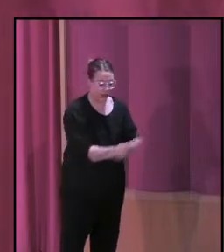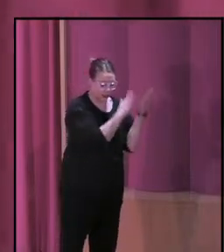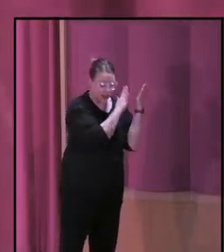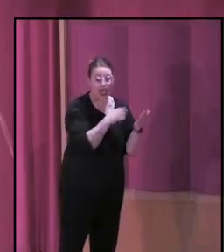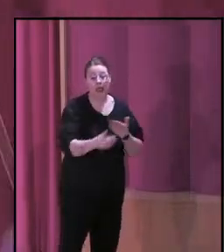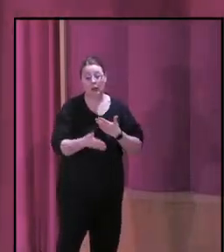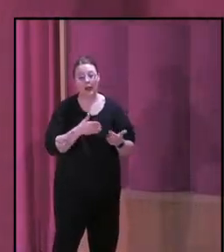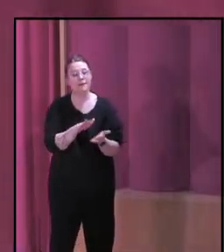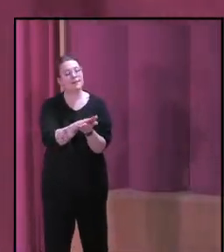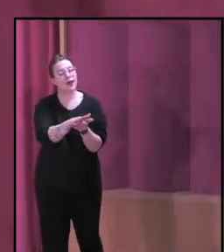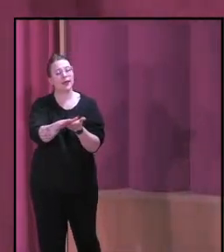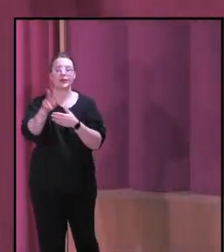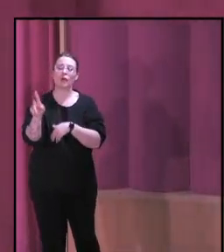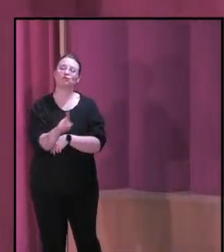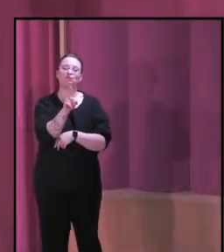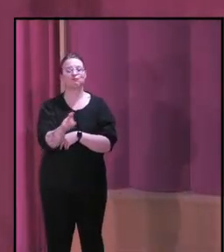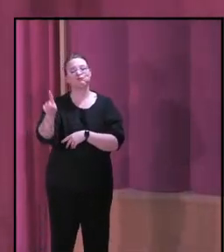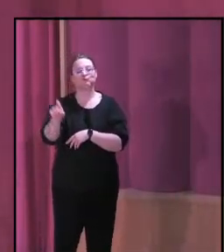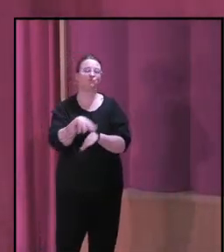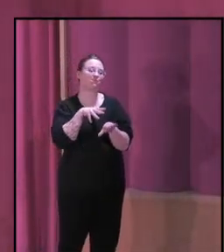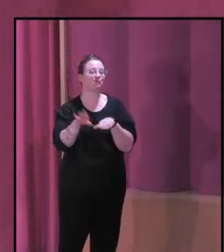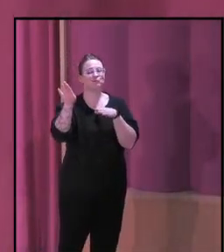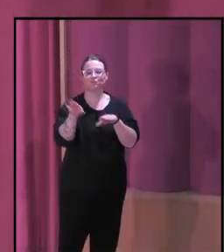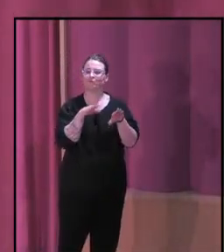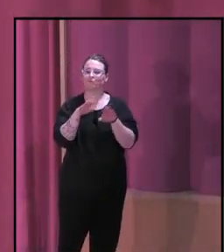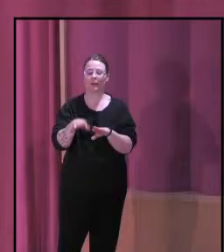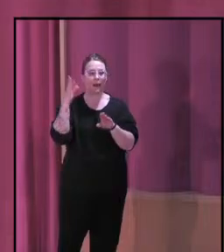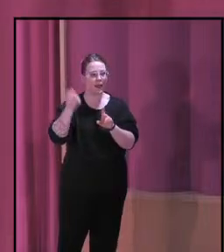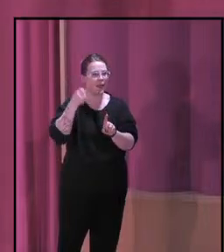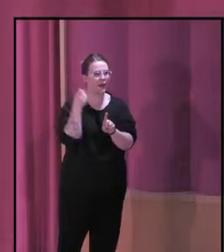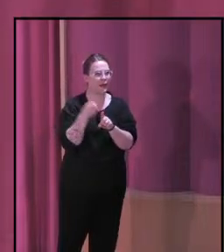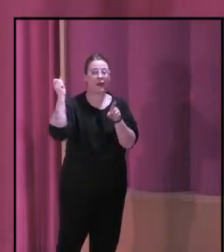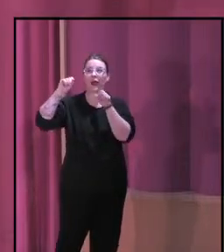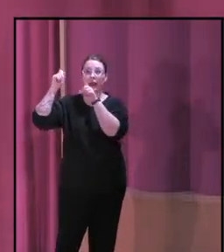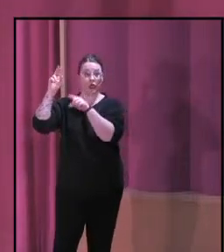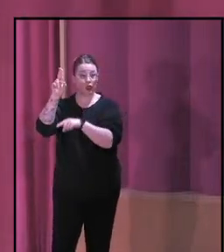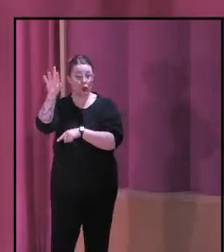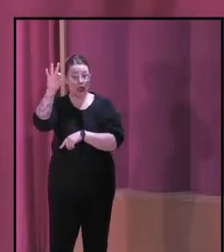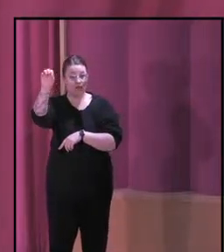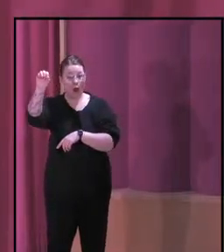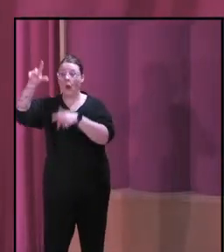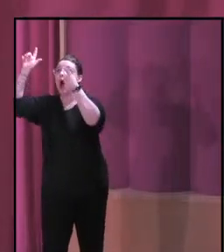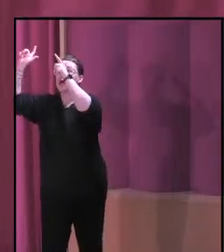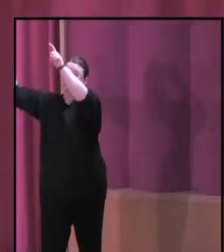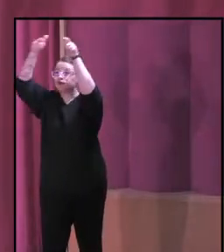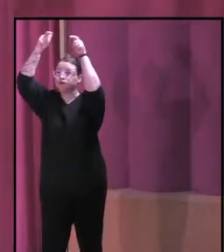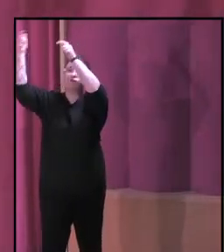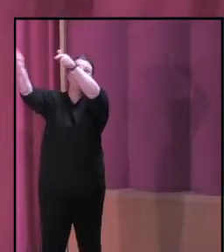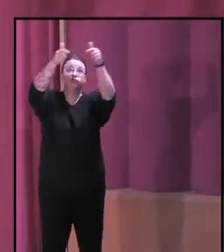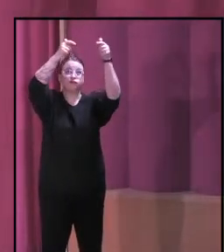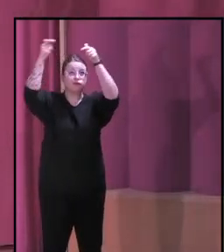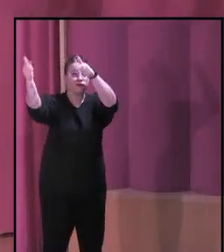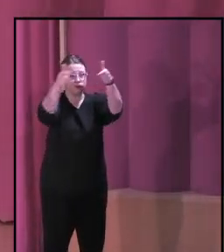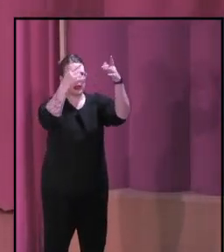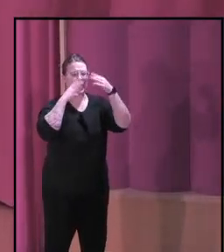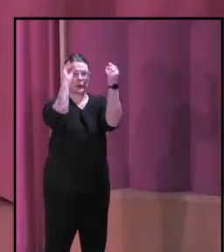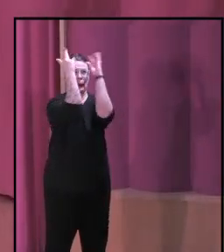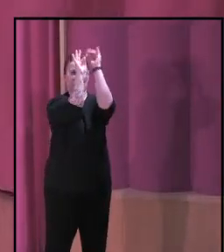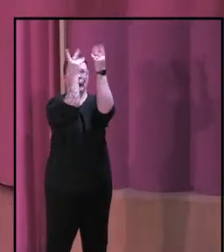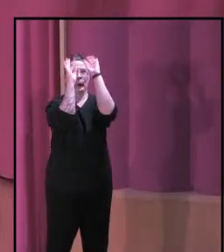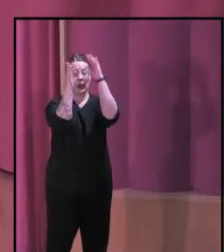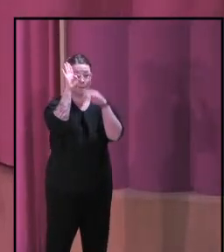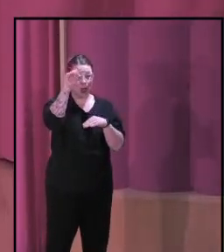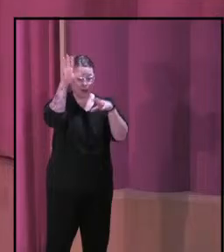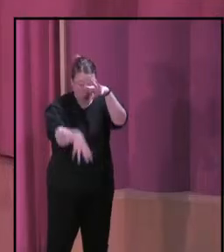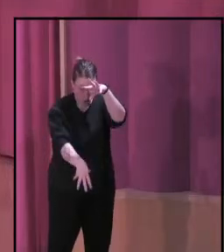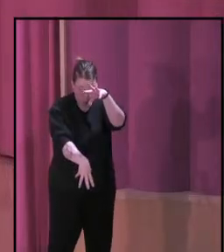when all of a sudden, from out of nowhere, appeared a flying saucer. It had bright flashing lights. It swooped down, sucked Bob up,